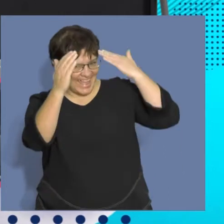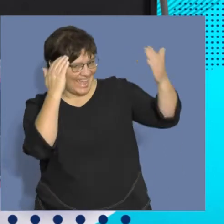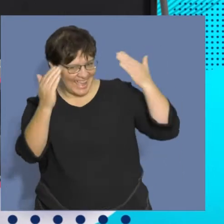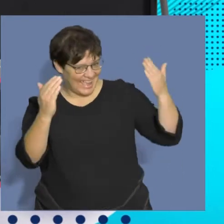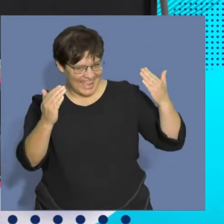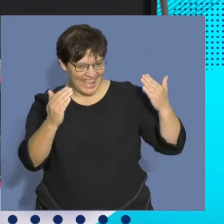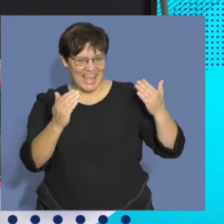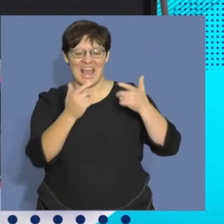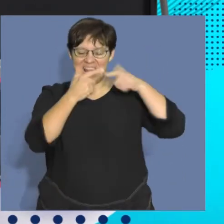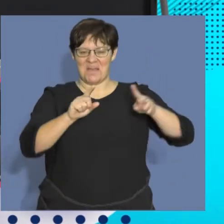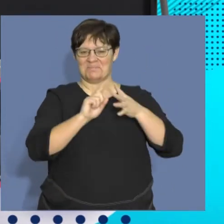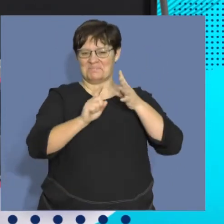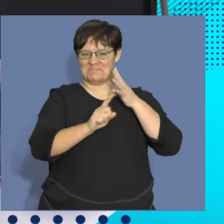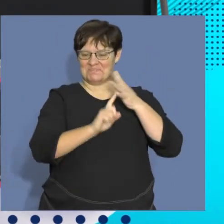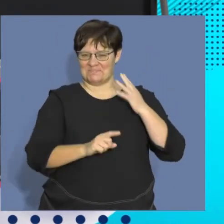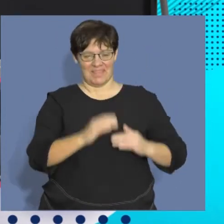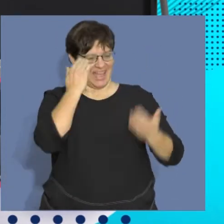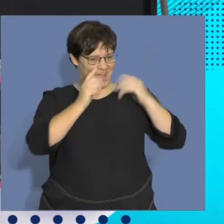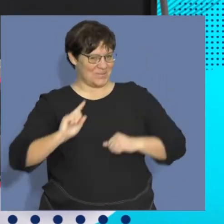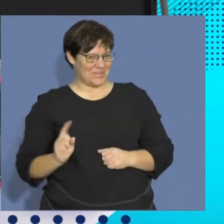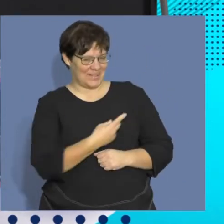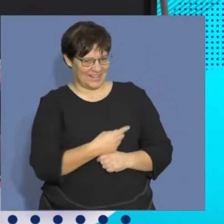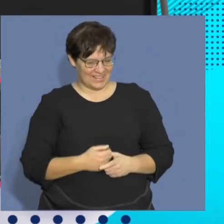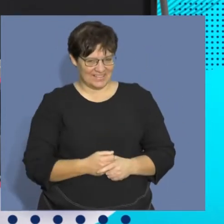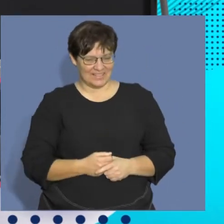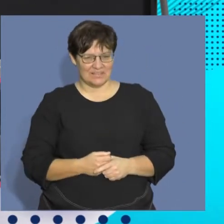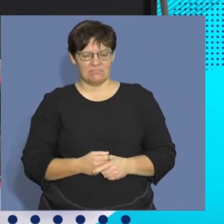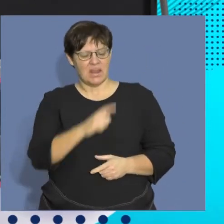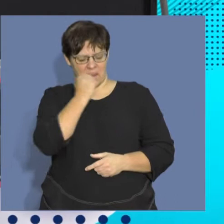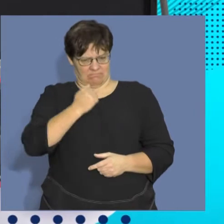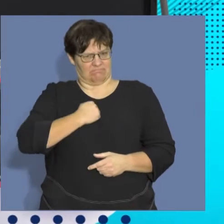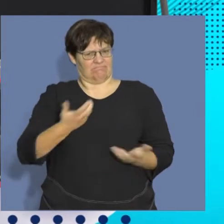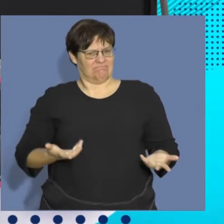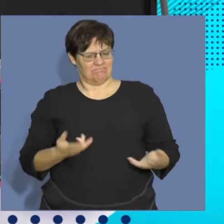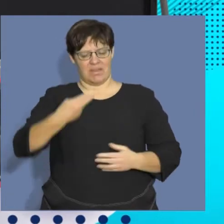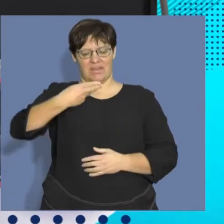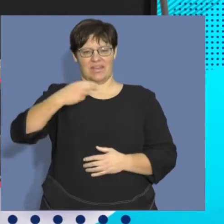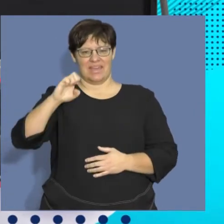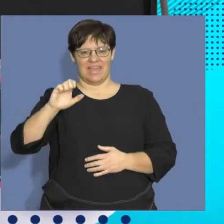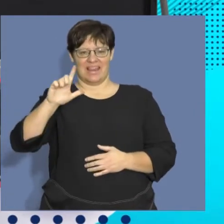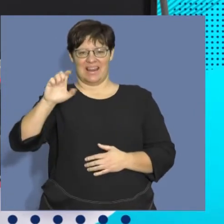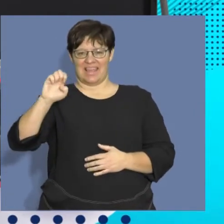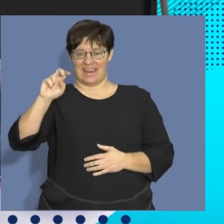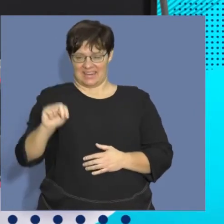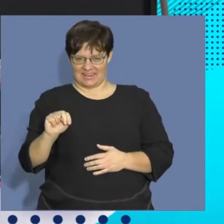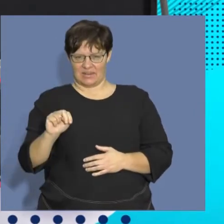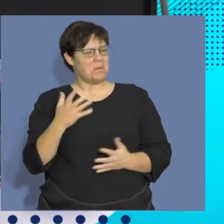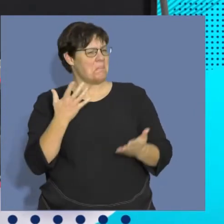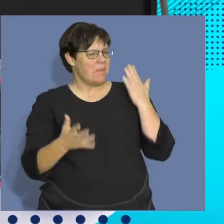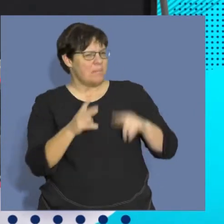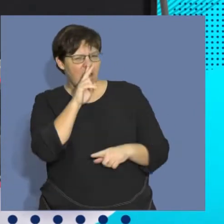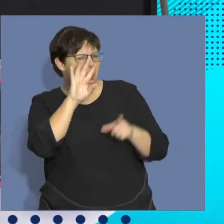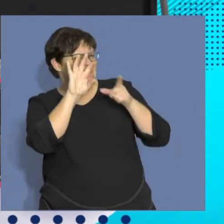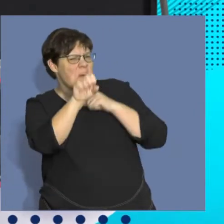Sanibonani, Dumelang, hello everyone. My name is Helen, but some of you may recognize